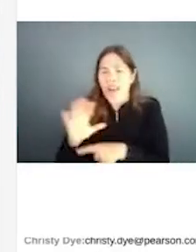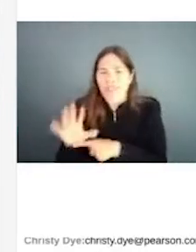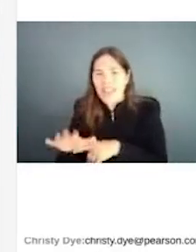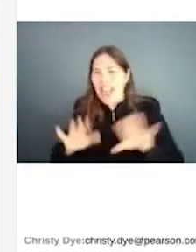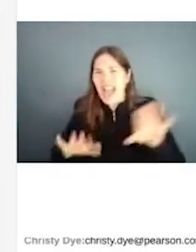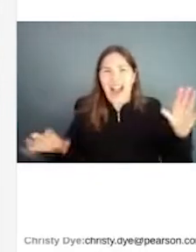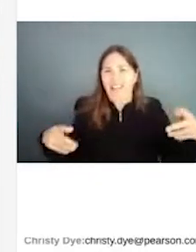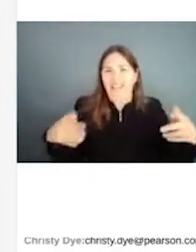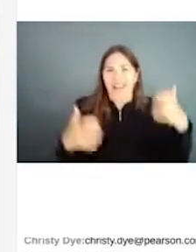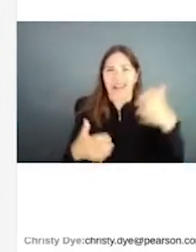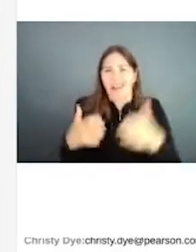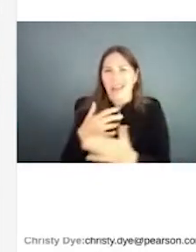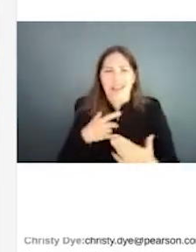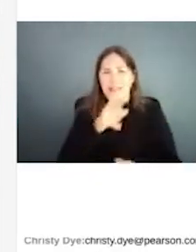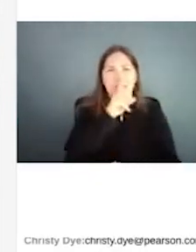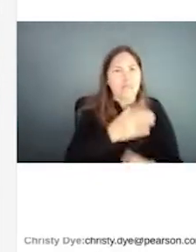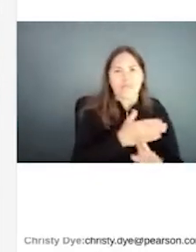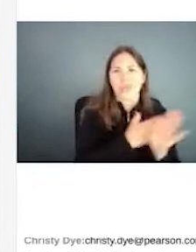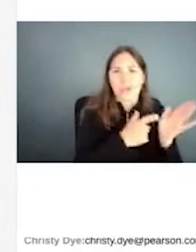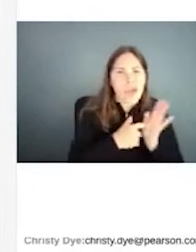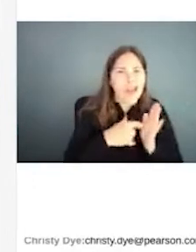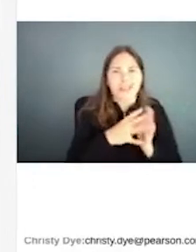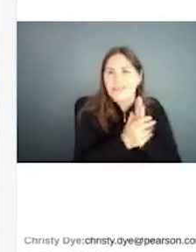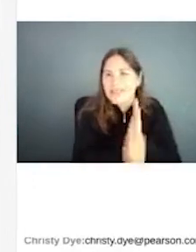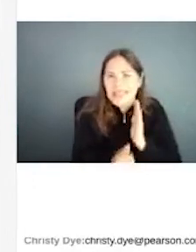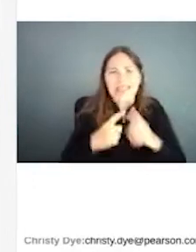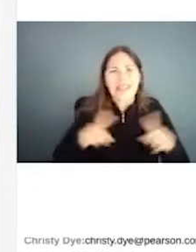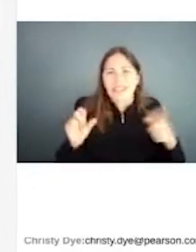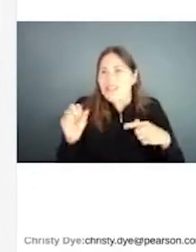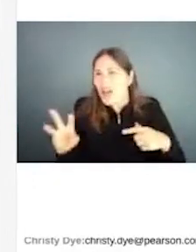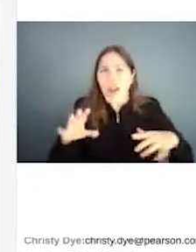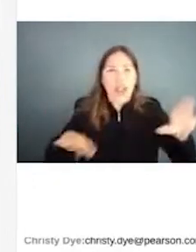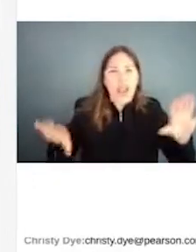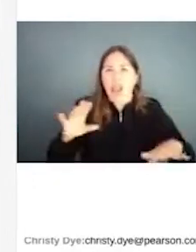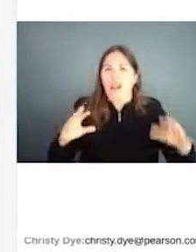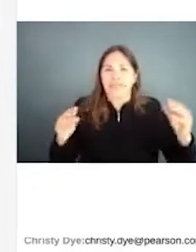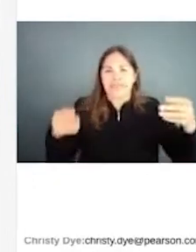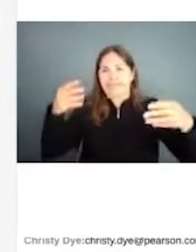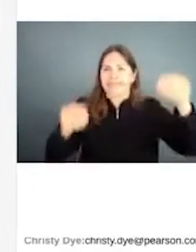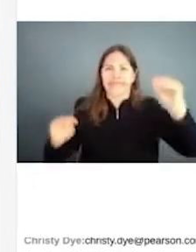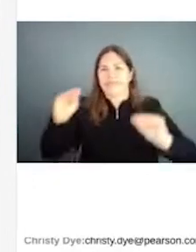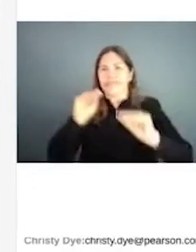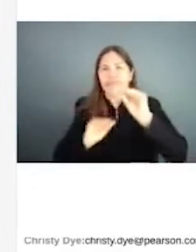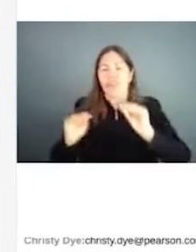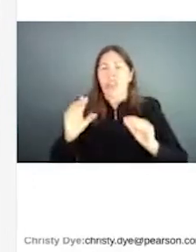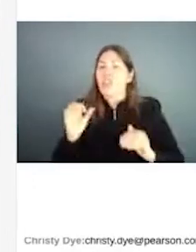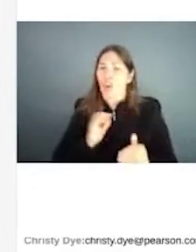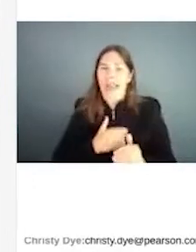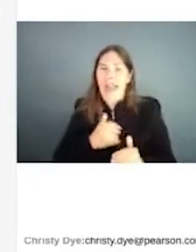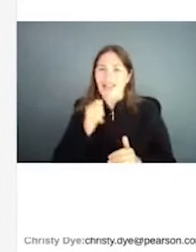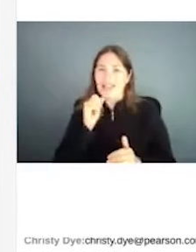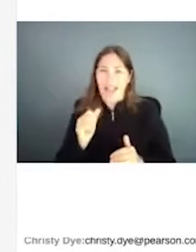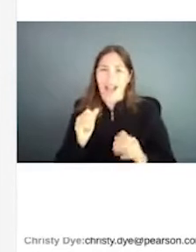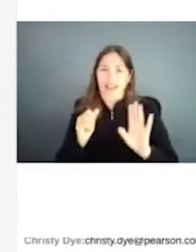have prerequisite skills. They're different softwares. And, all of that being said, ours is not to reason